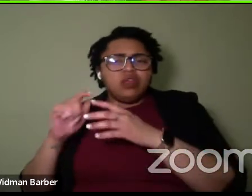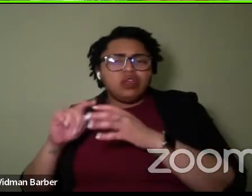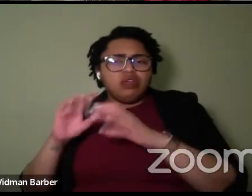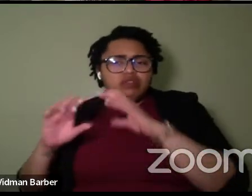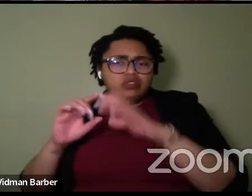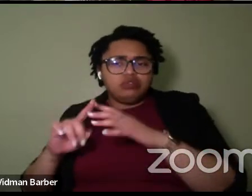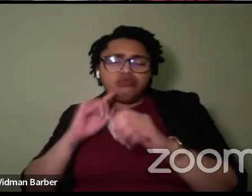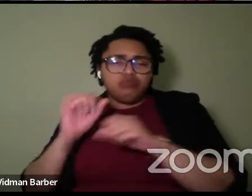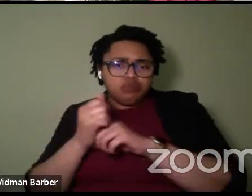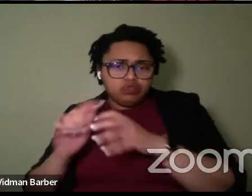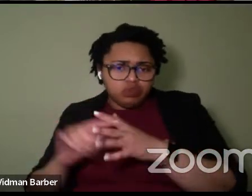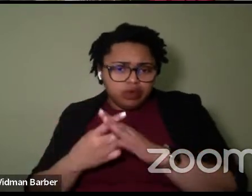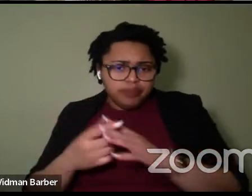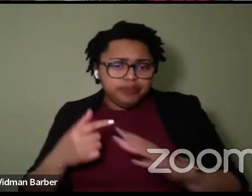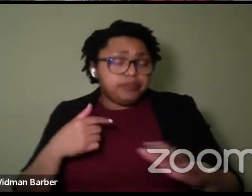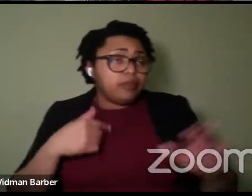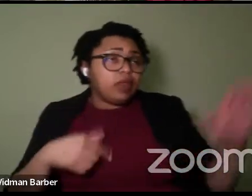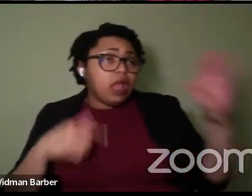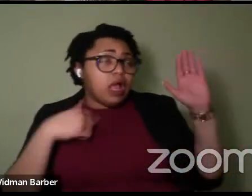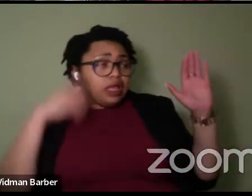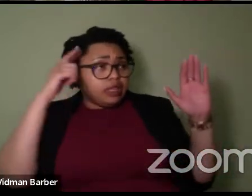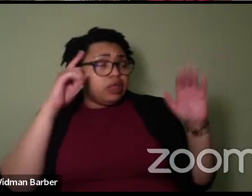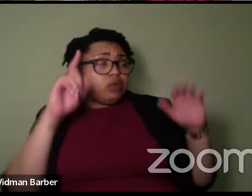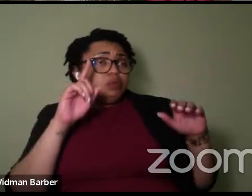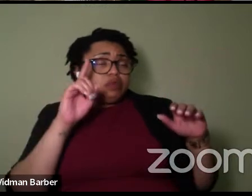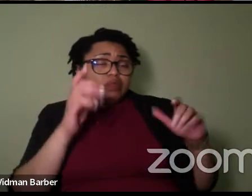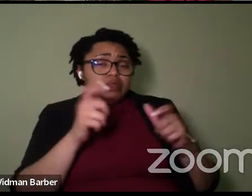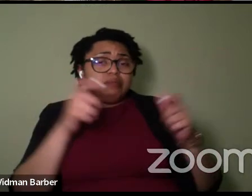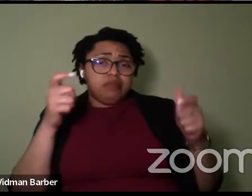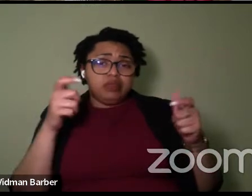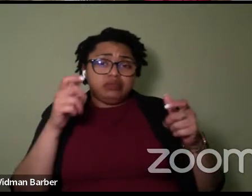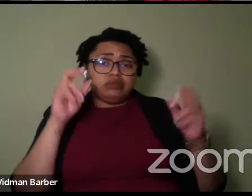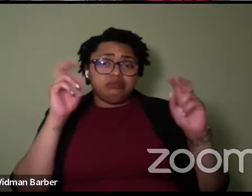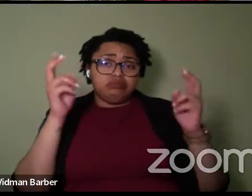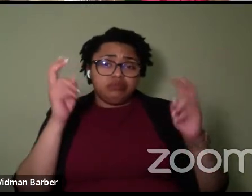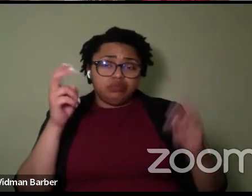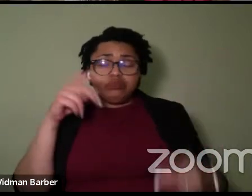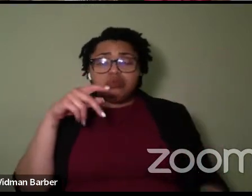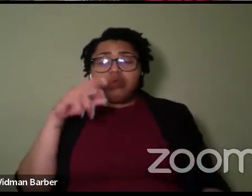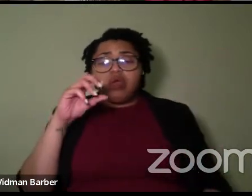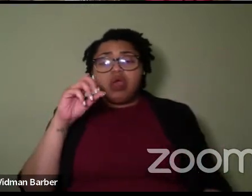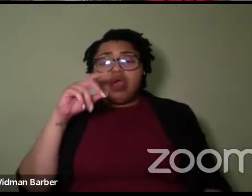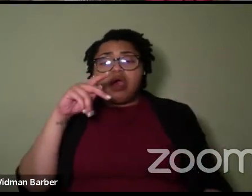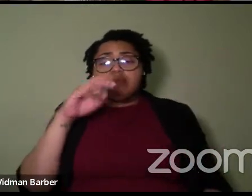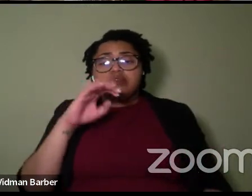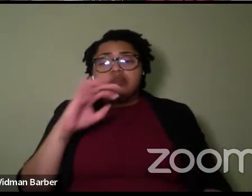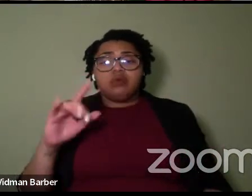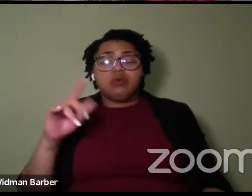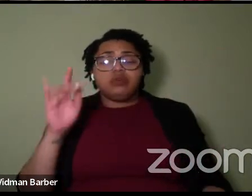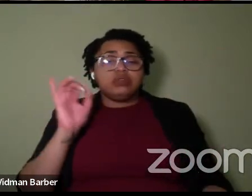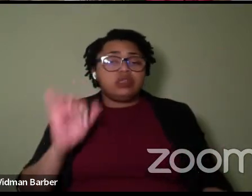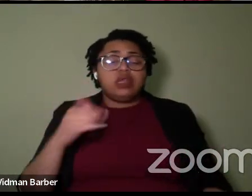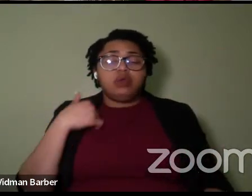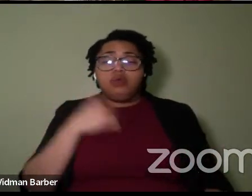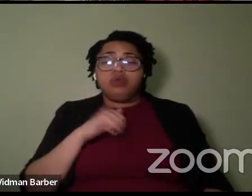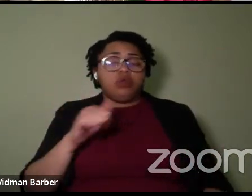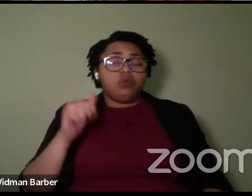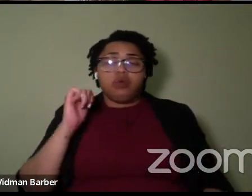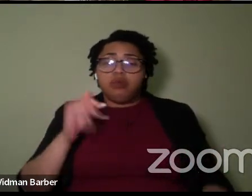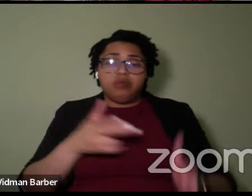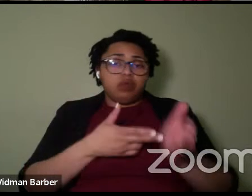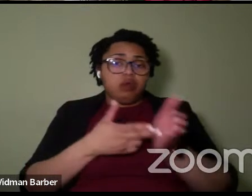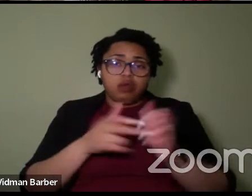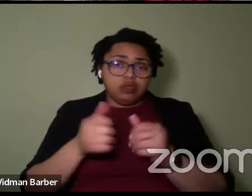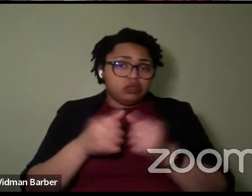I think one of the biggest obstacles is that we won't tell the truth. And you made a point that